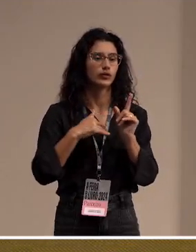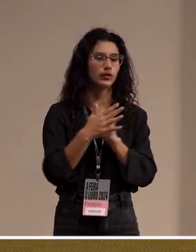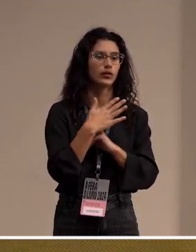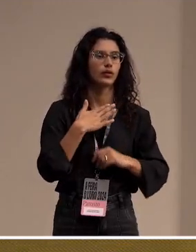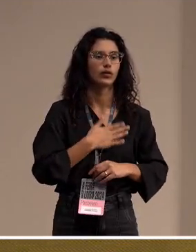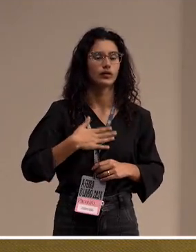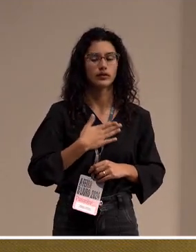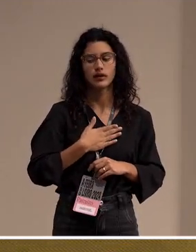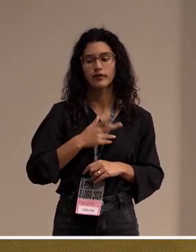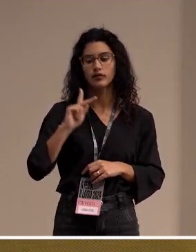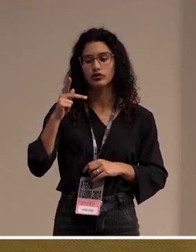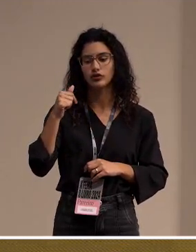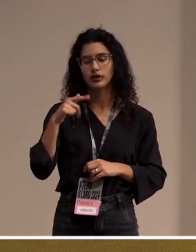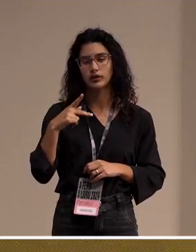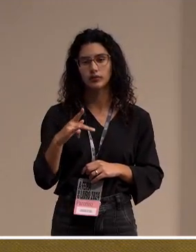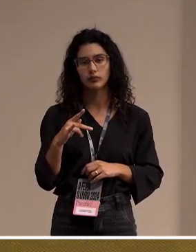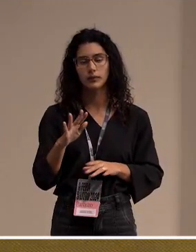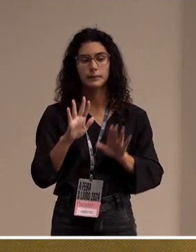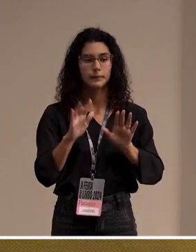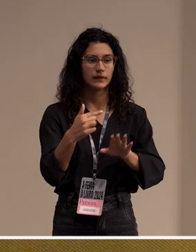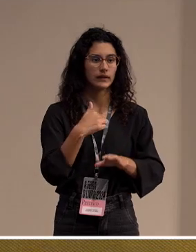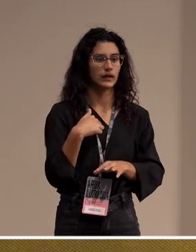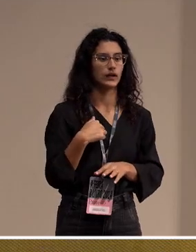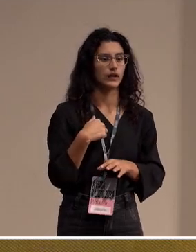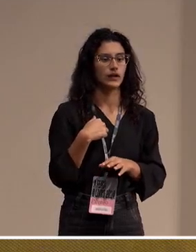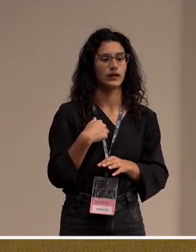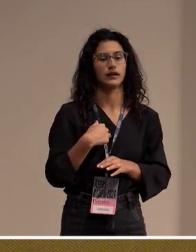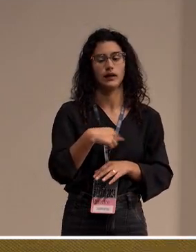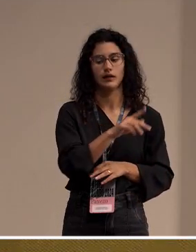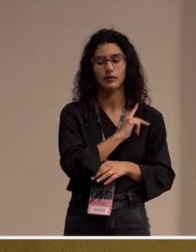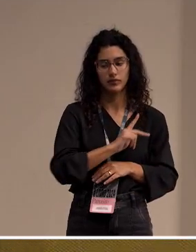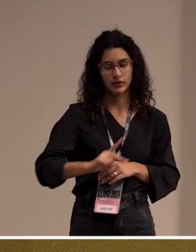But I was president of the Jazz Society.